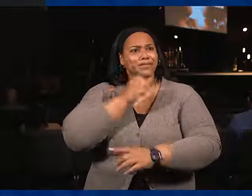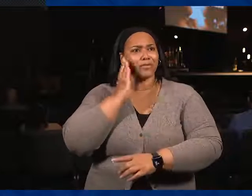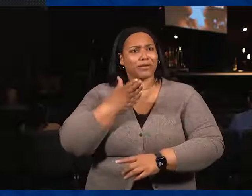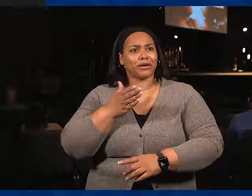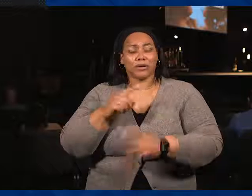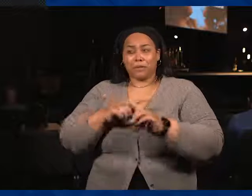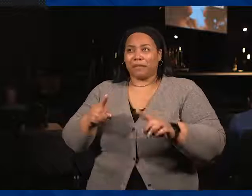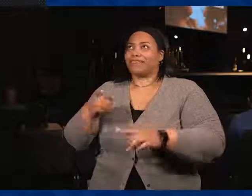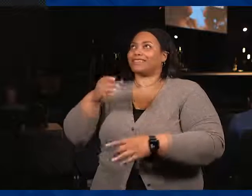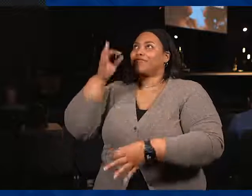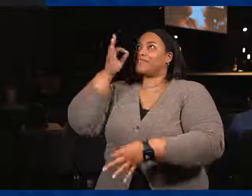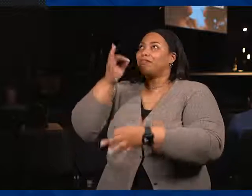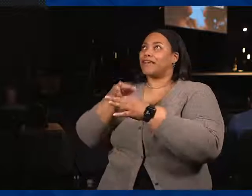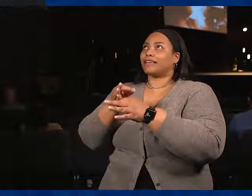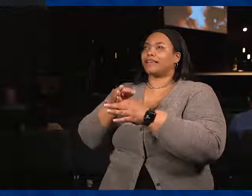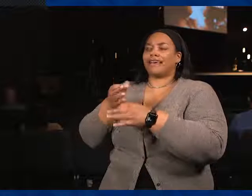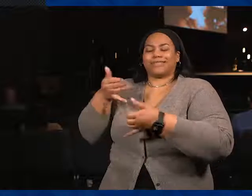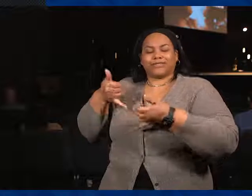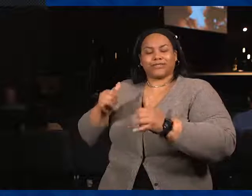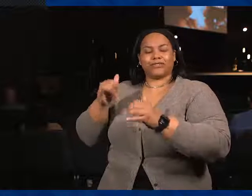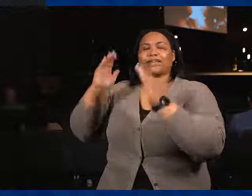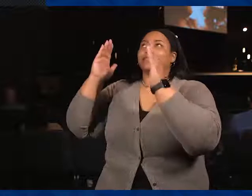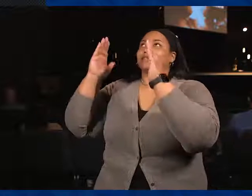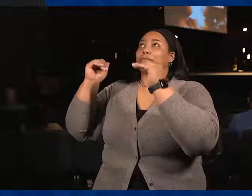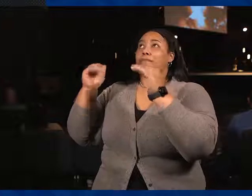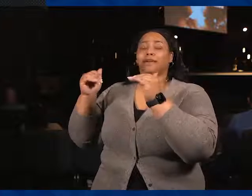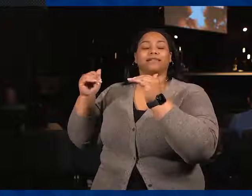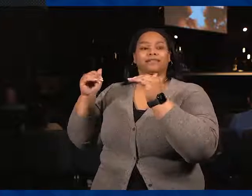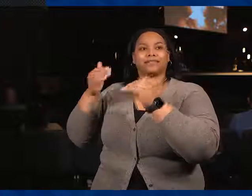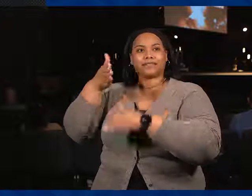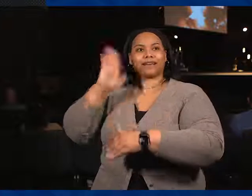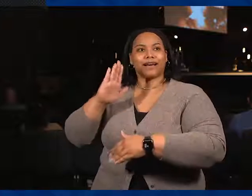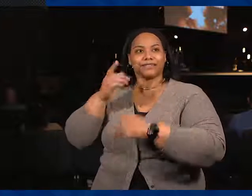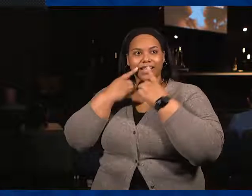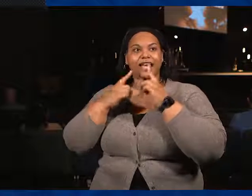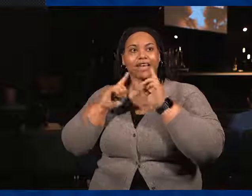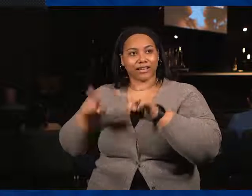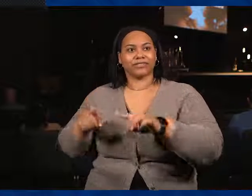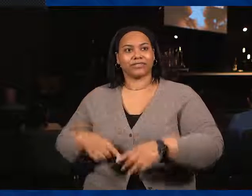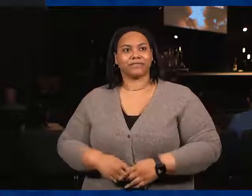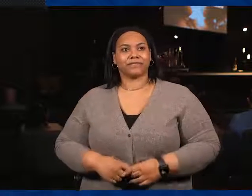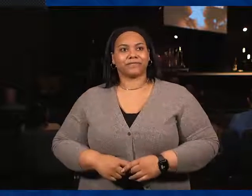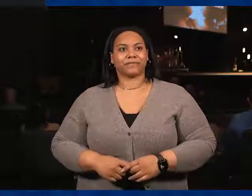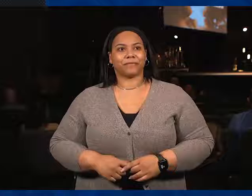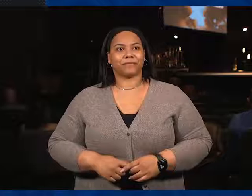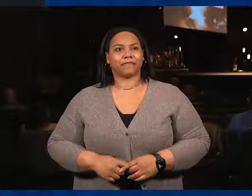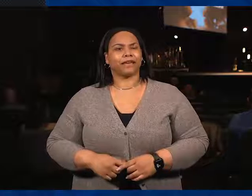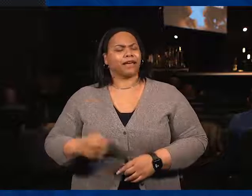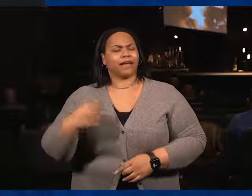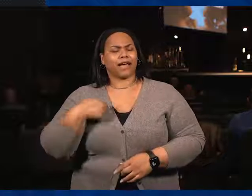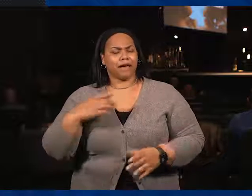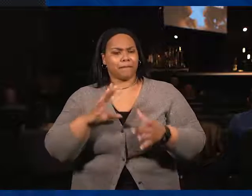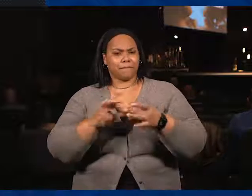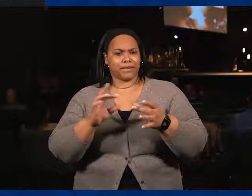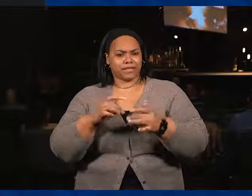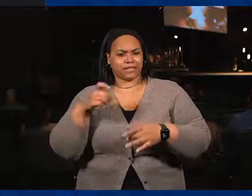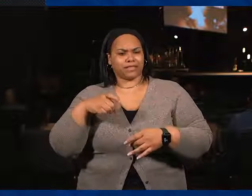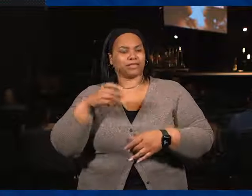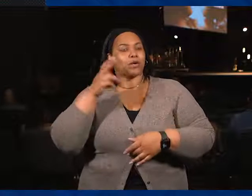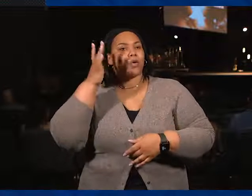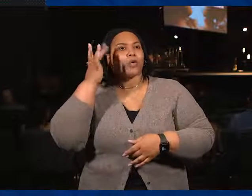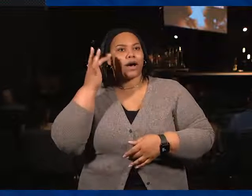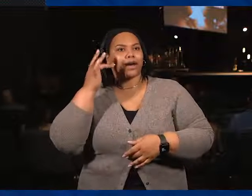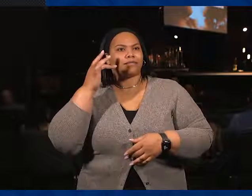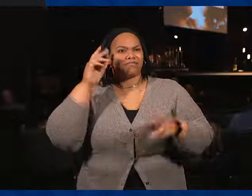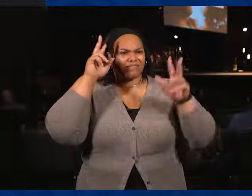do what I need to have done. And I'm bringing this up because the devil will try to convince